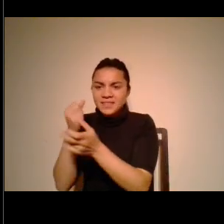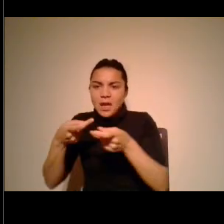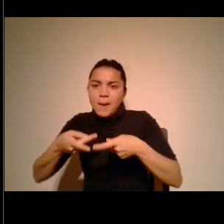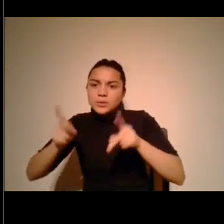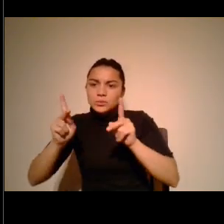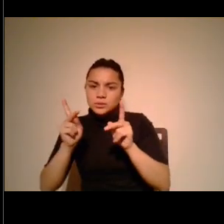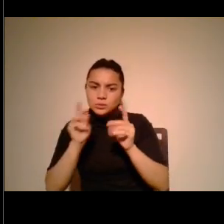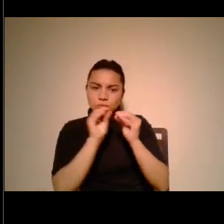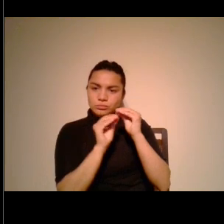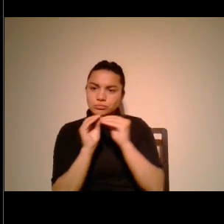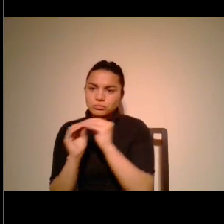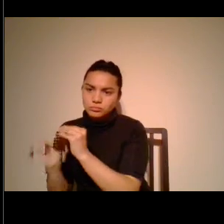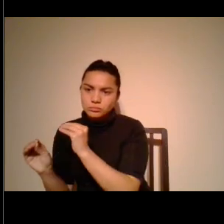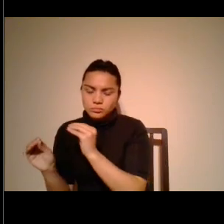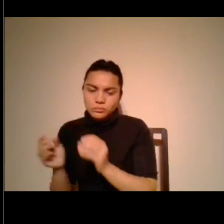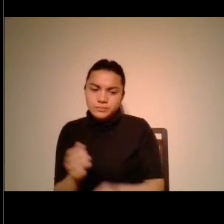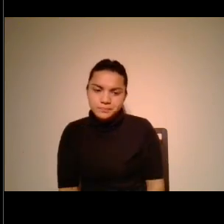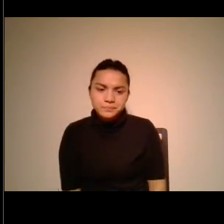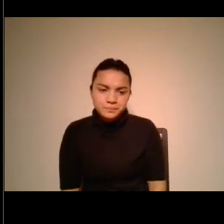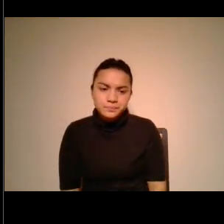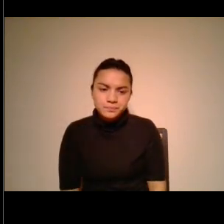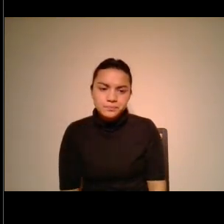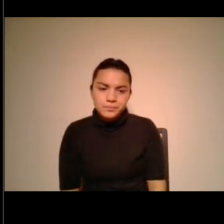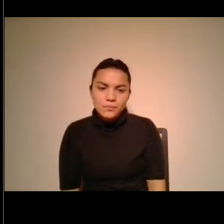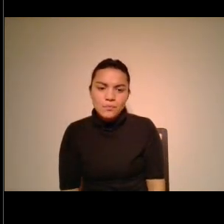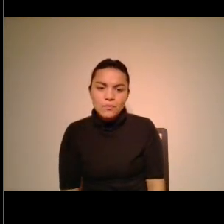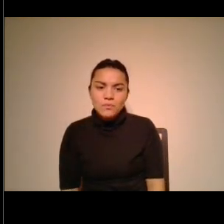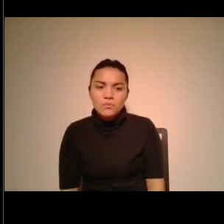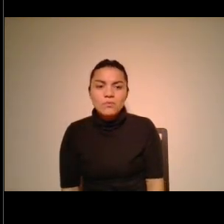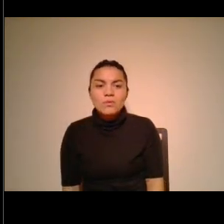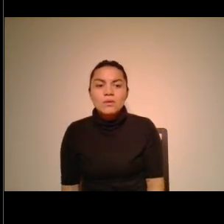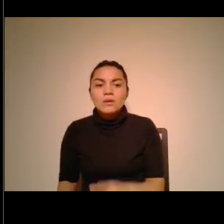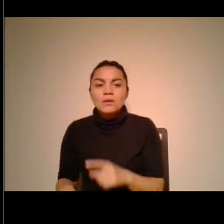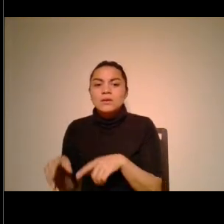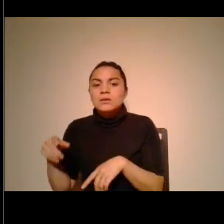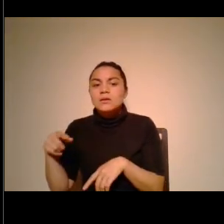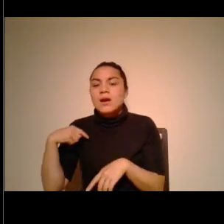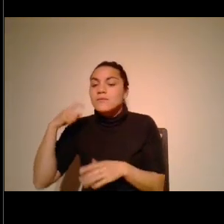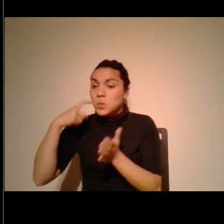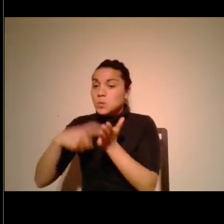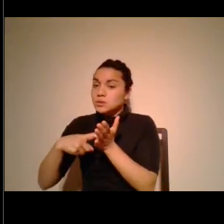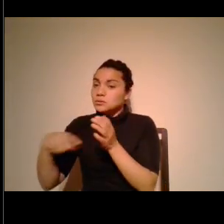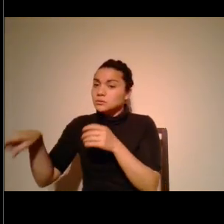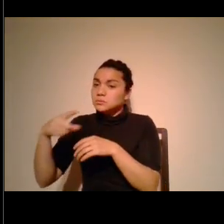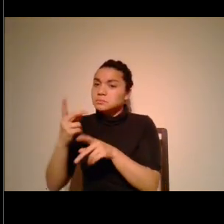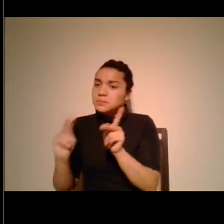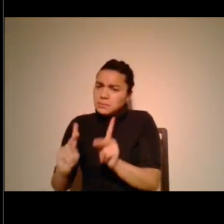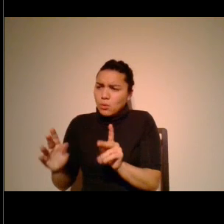And then the other thing that I would ask is that this is something that I've seen people getting better about, but